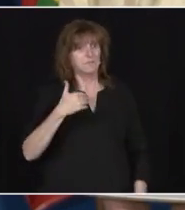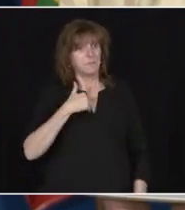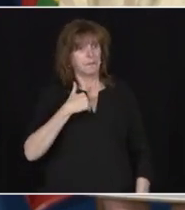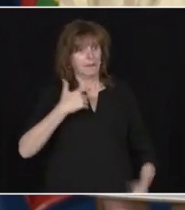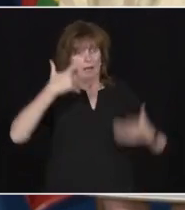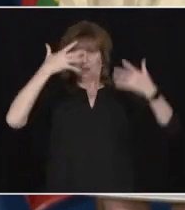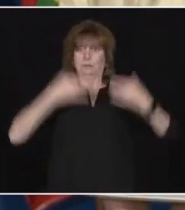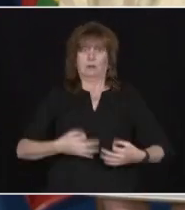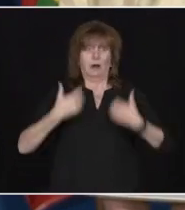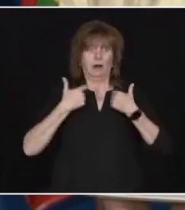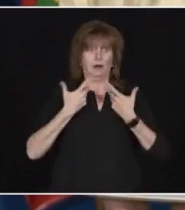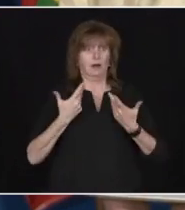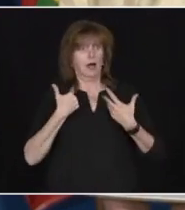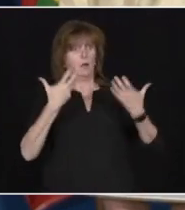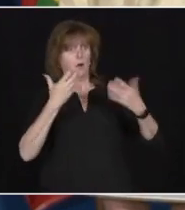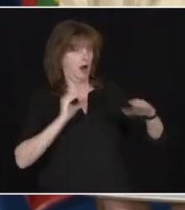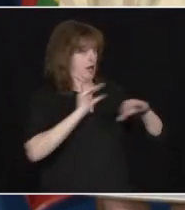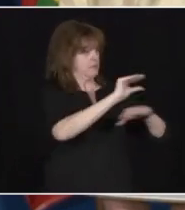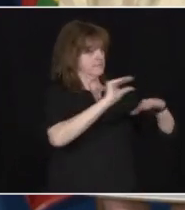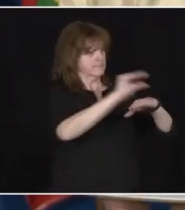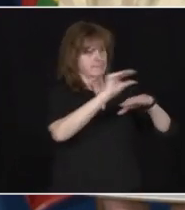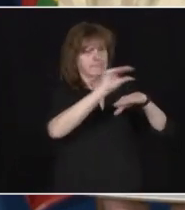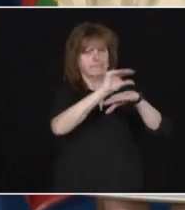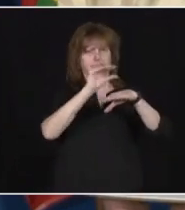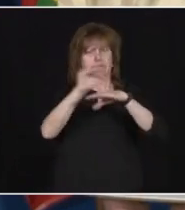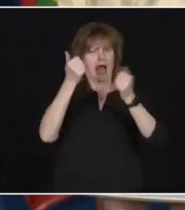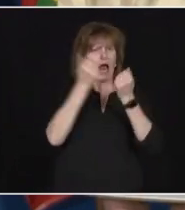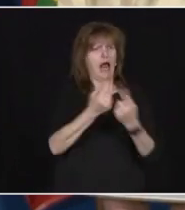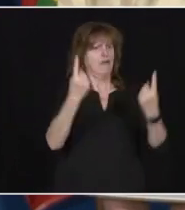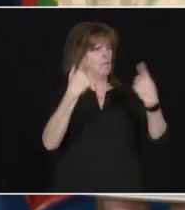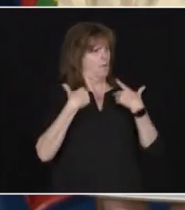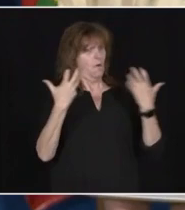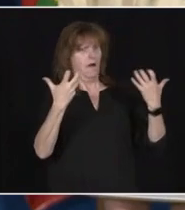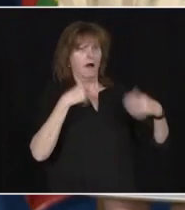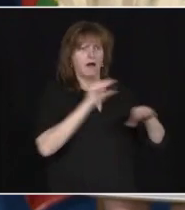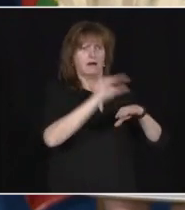bump. We just don't have the money. That's just the facts.